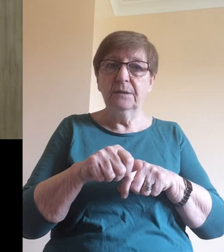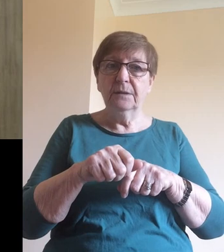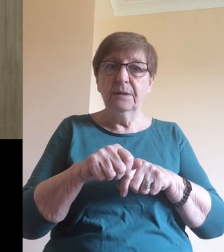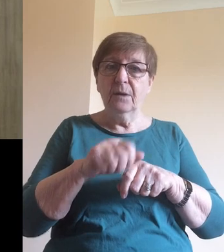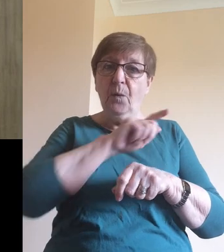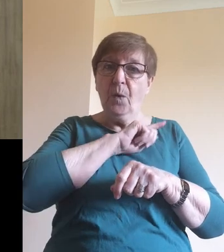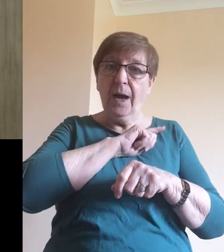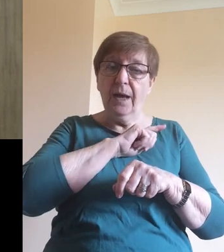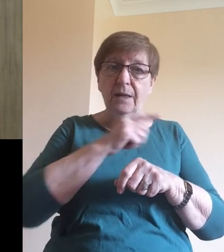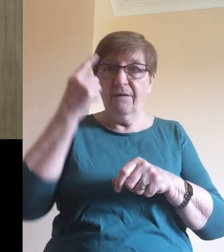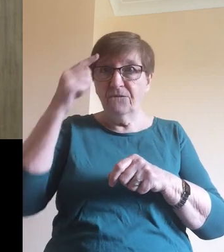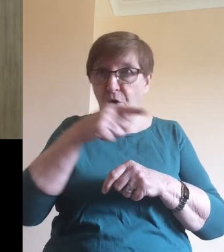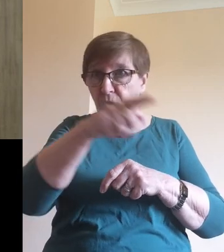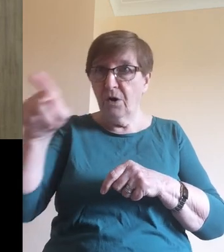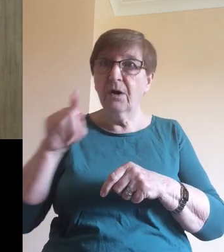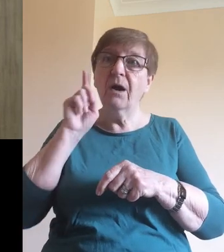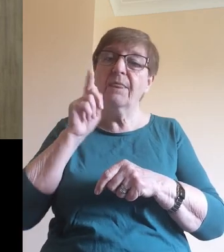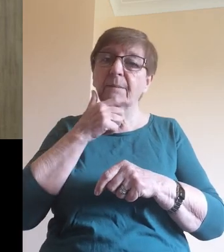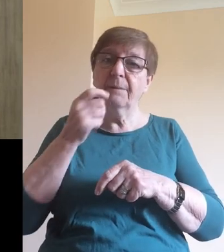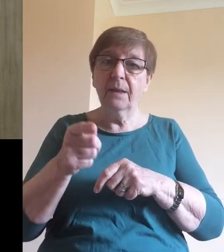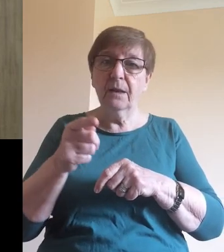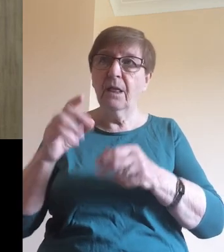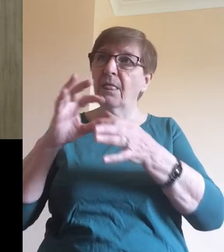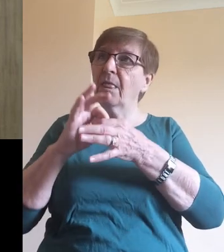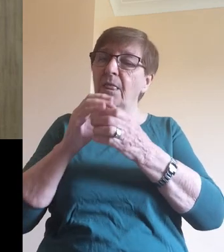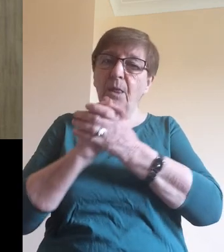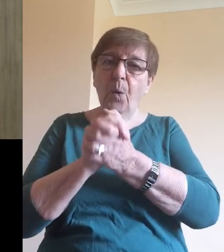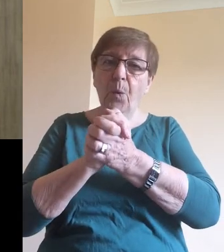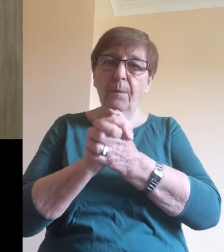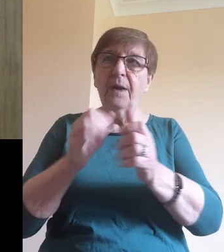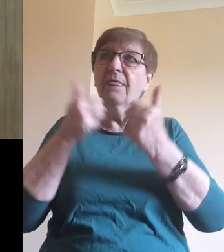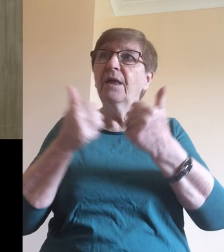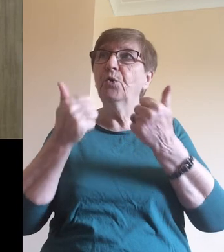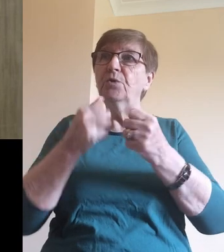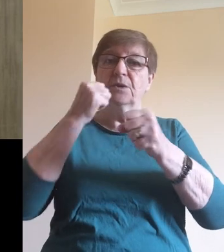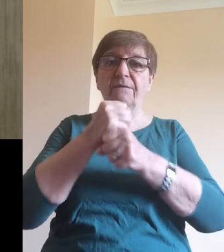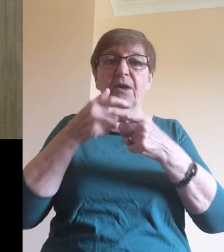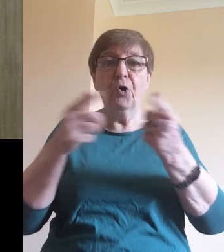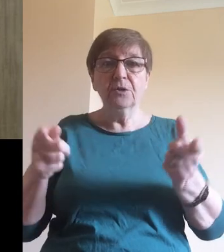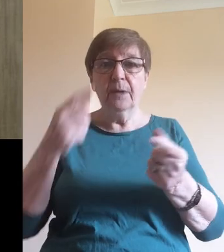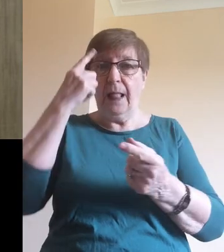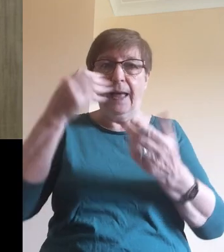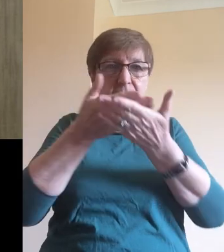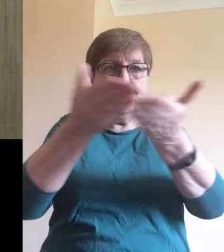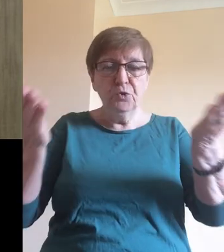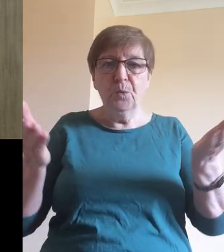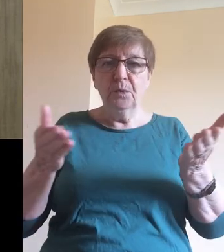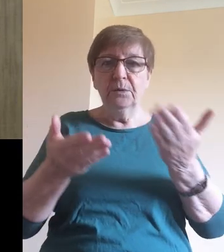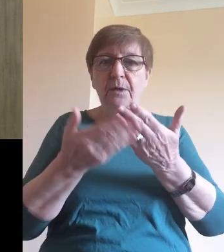for the sake of others, the hope and the goodness of the gospel might yet be tasted.